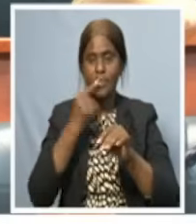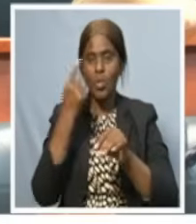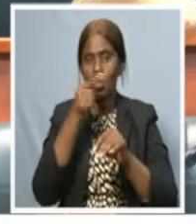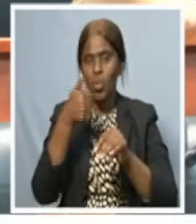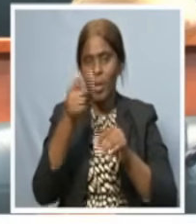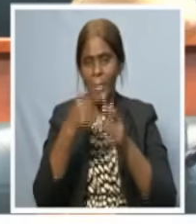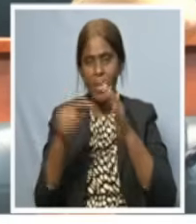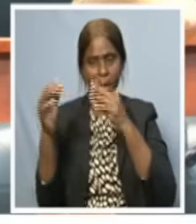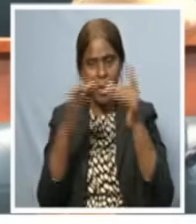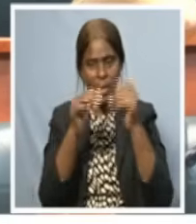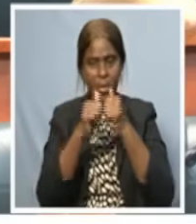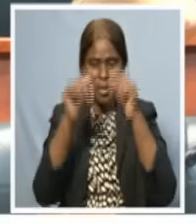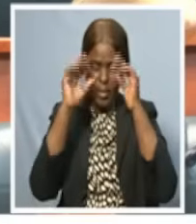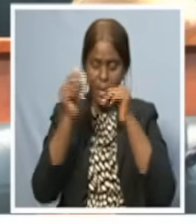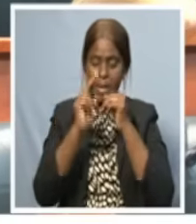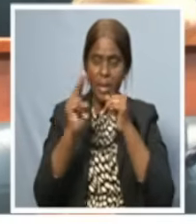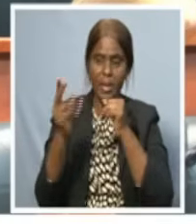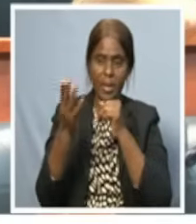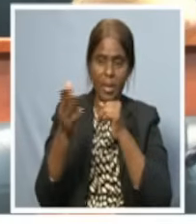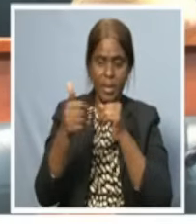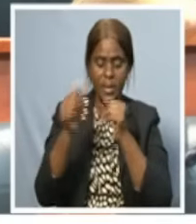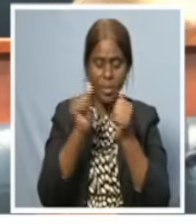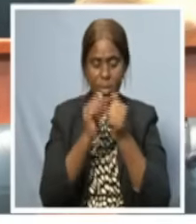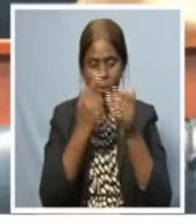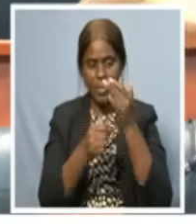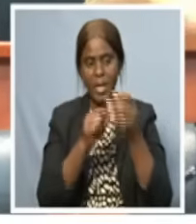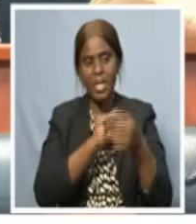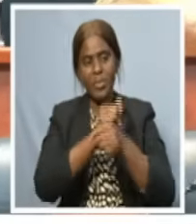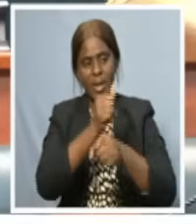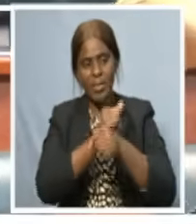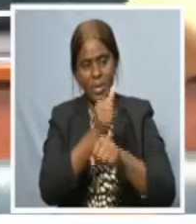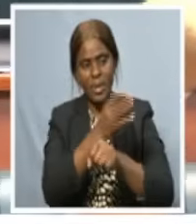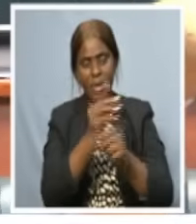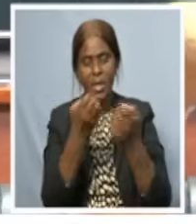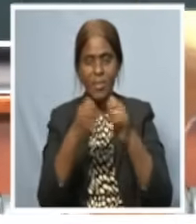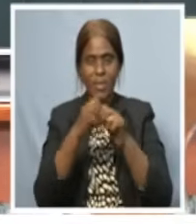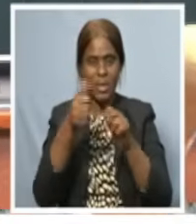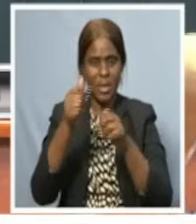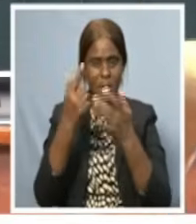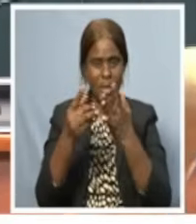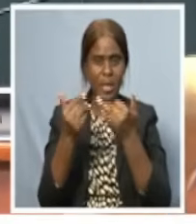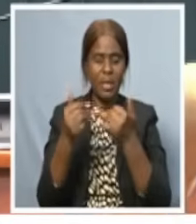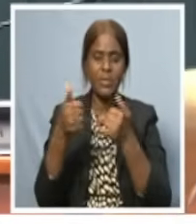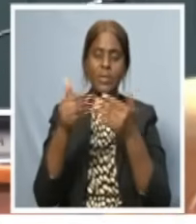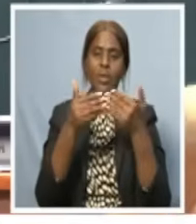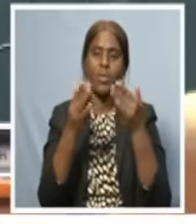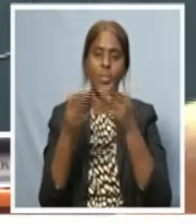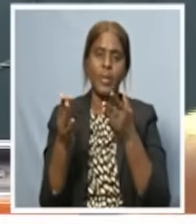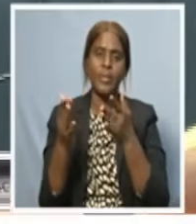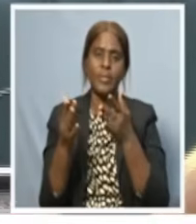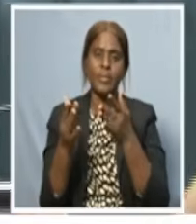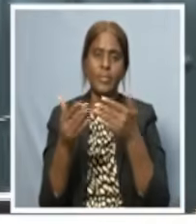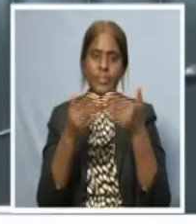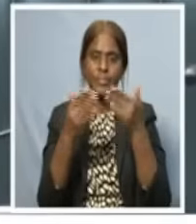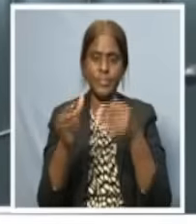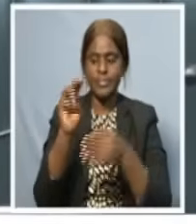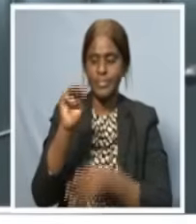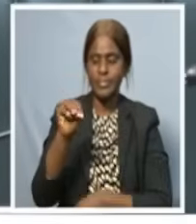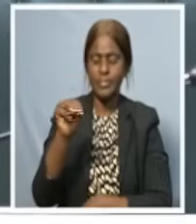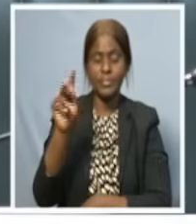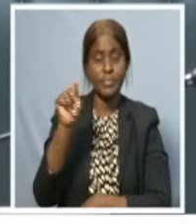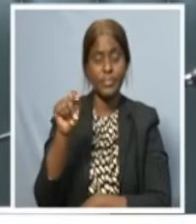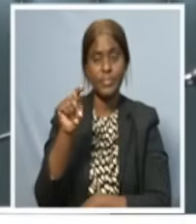those who argue with President Hakainde Hichilema and criticize him, even as he is now opening